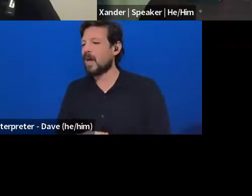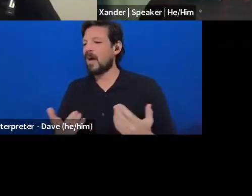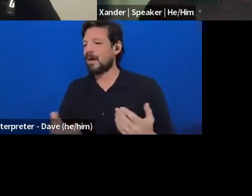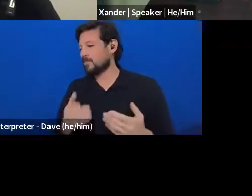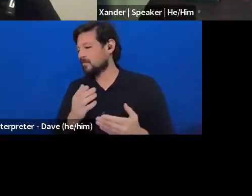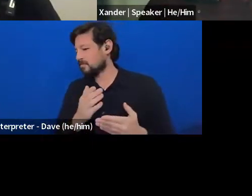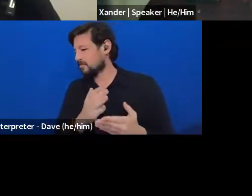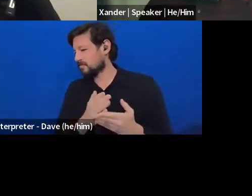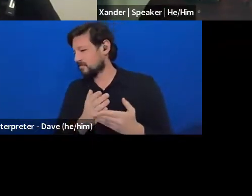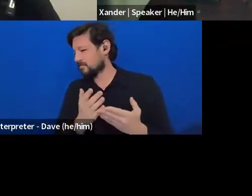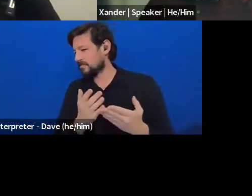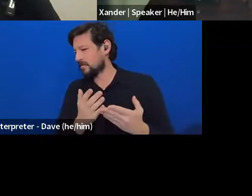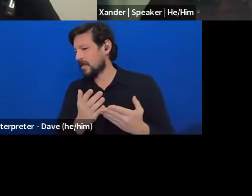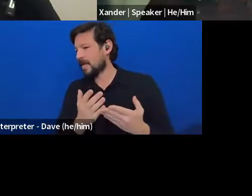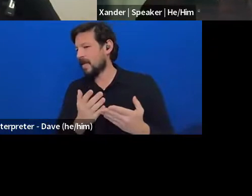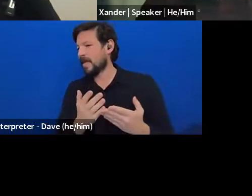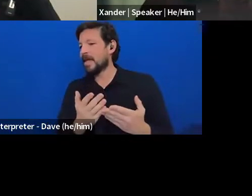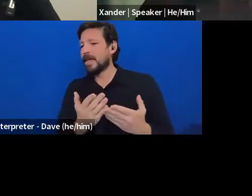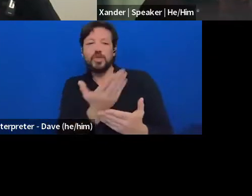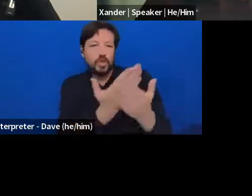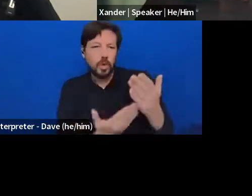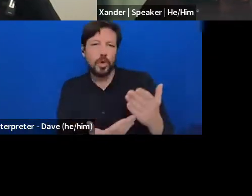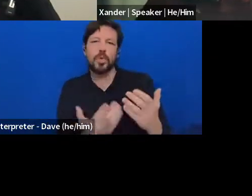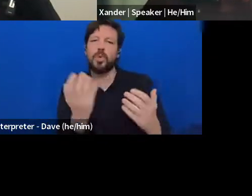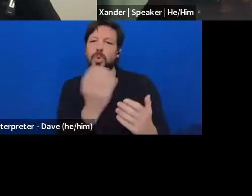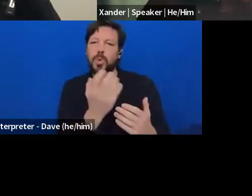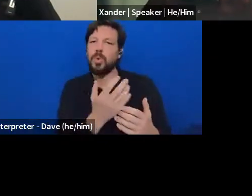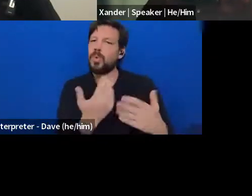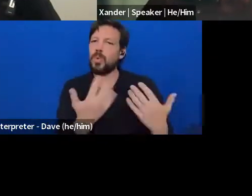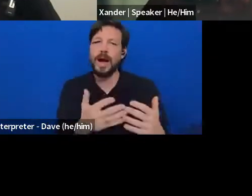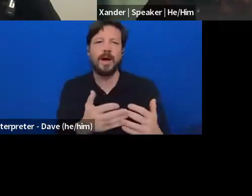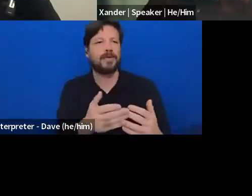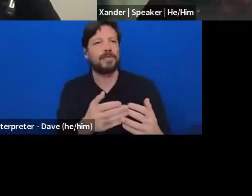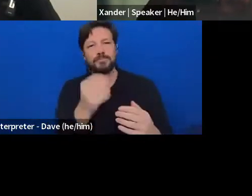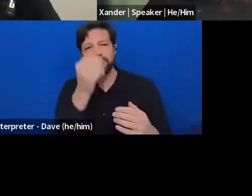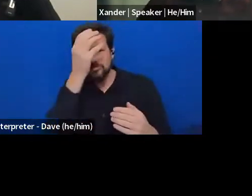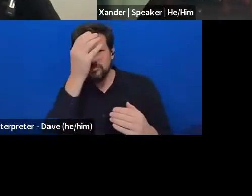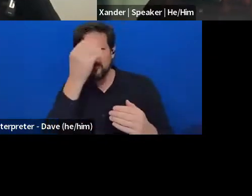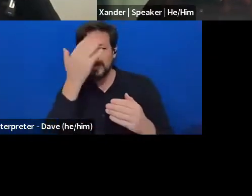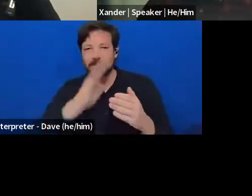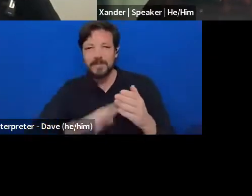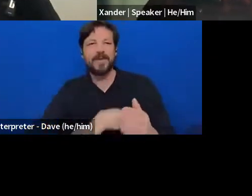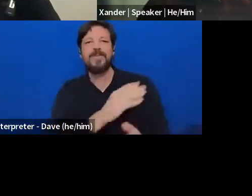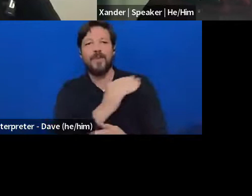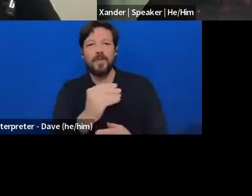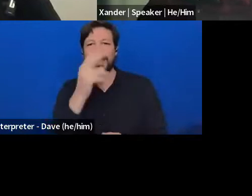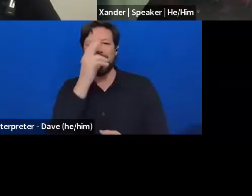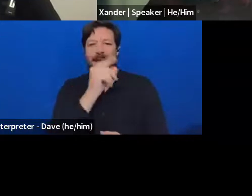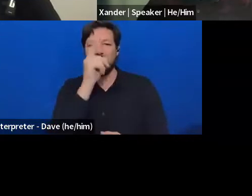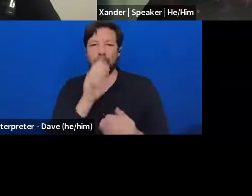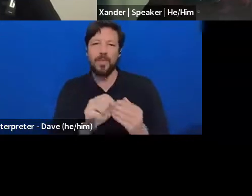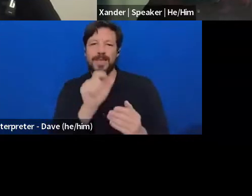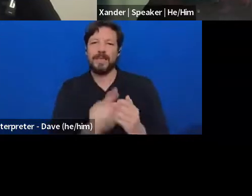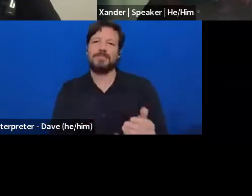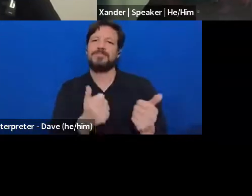slide without the stories that accompany them and the insights and the experience from young people with disability. So thank you